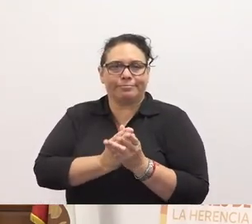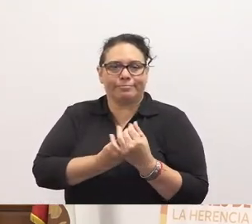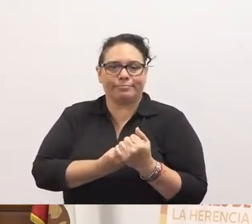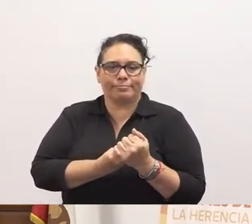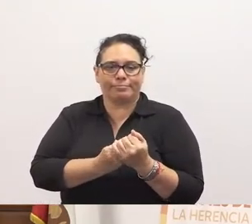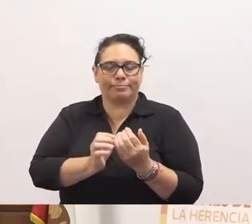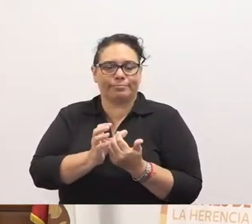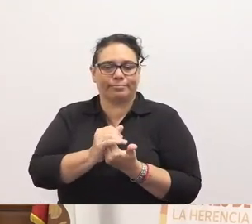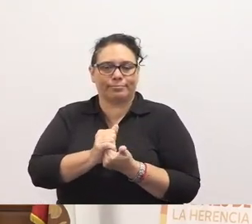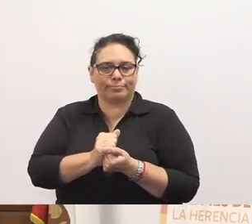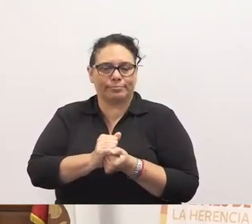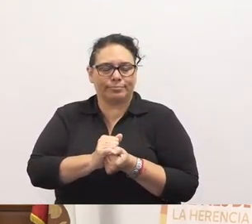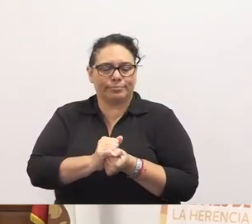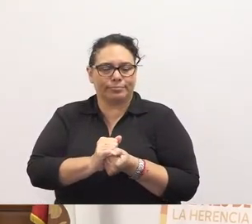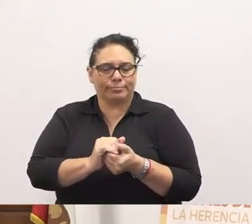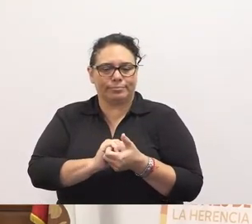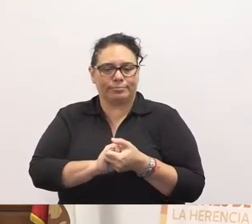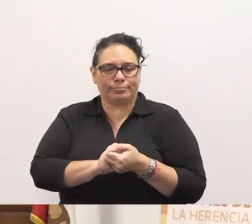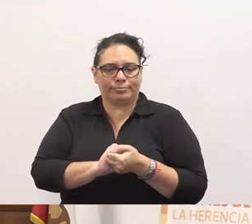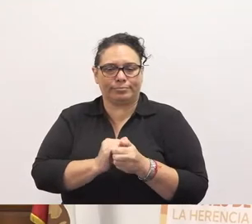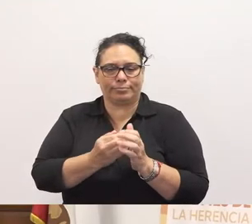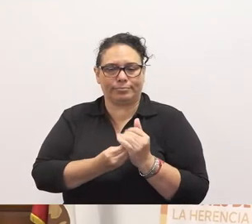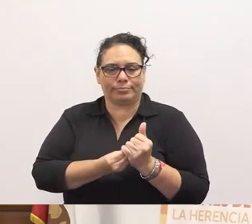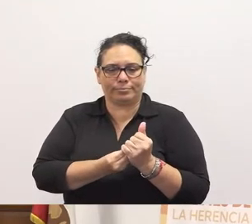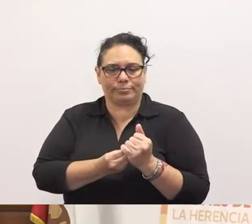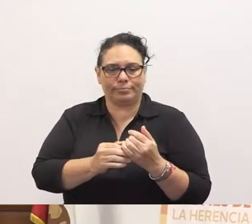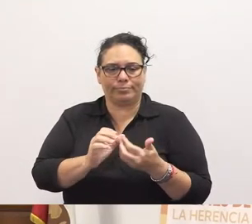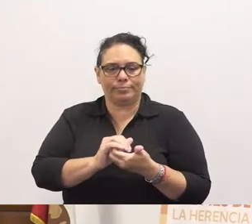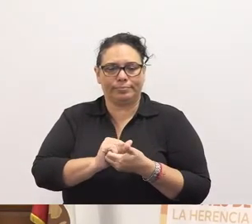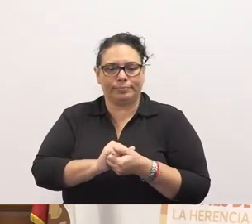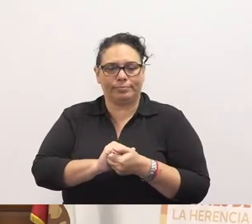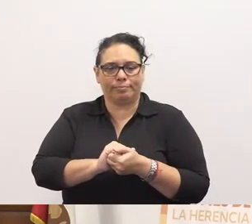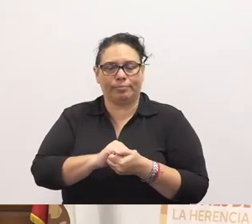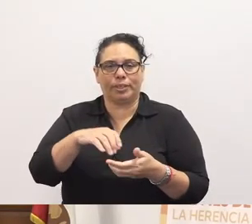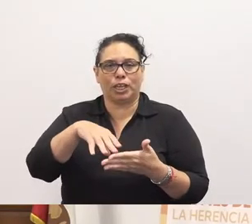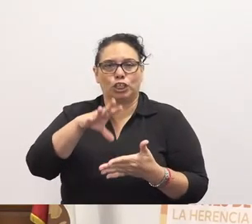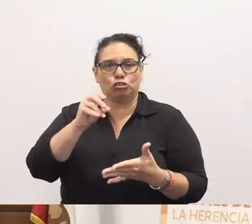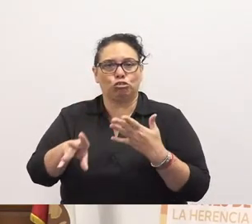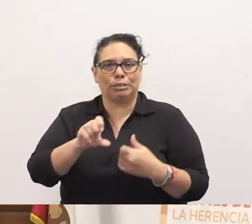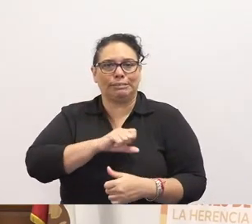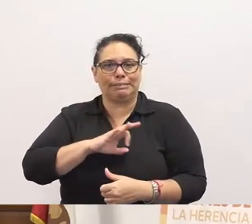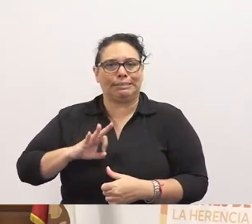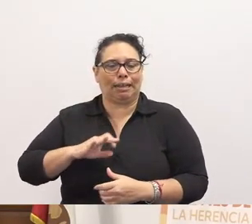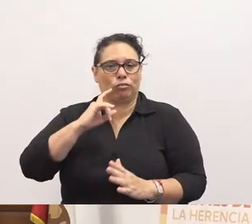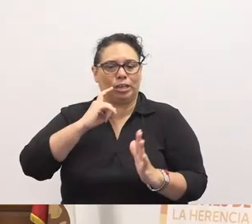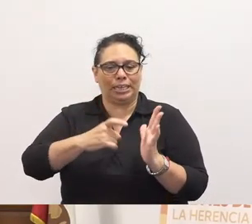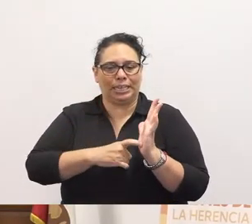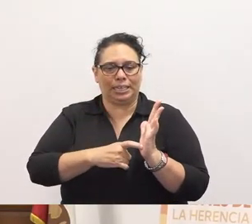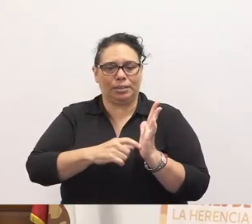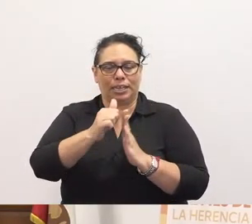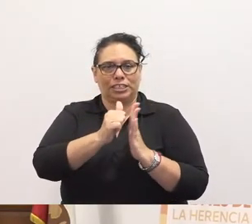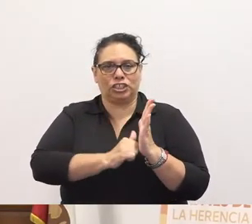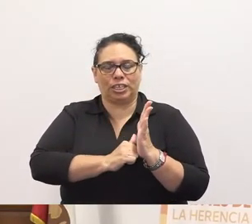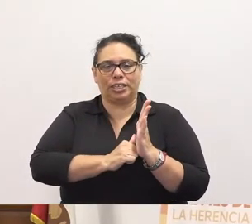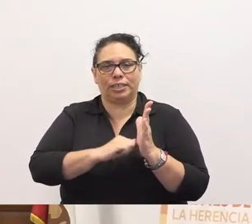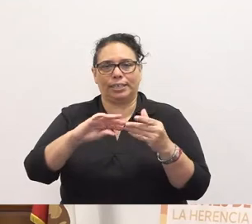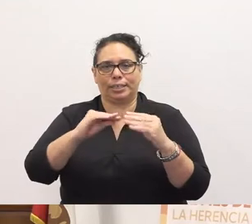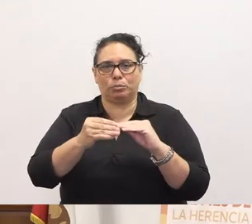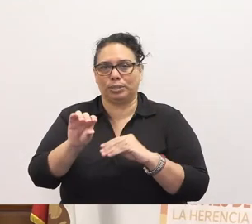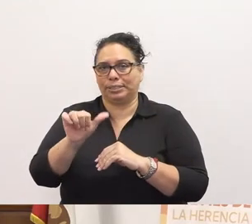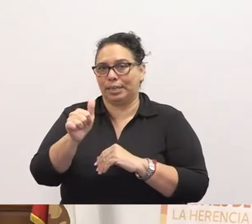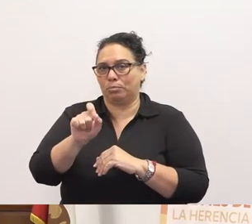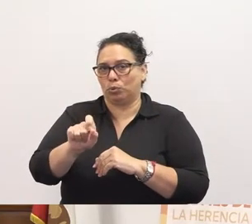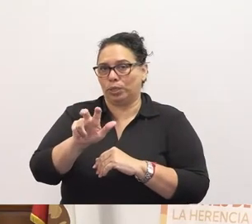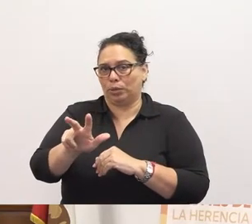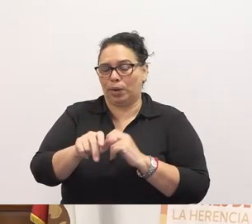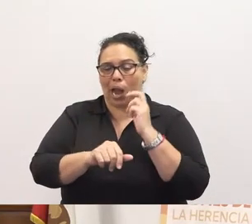And now we have a student and staff recognition, agenda item